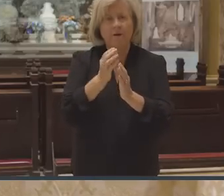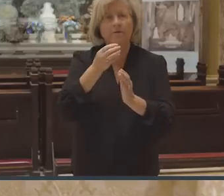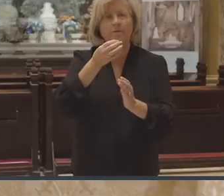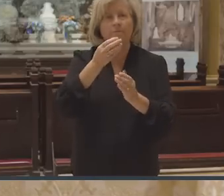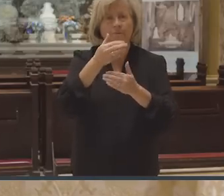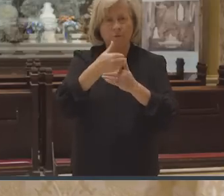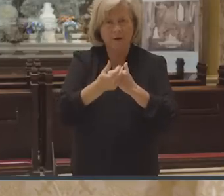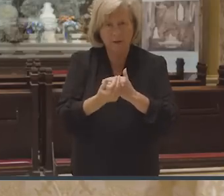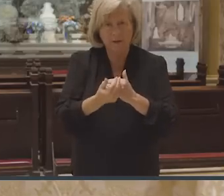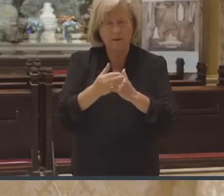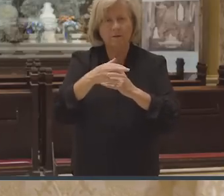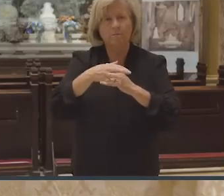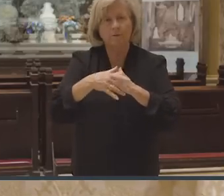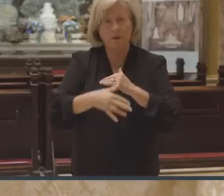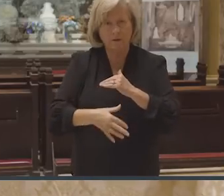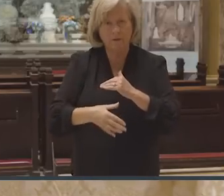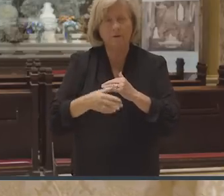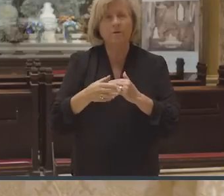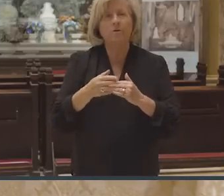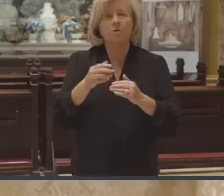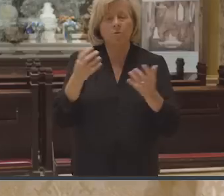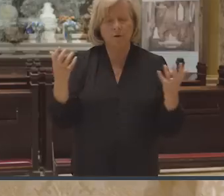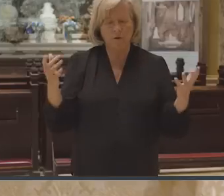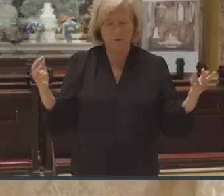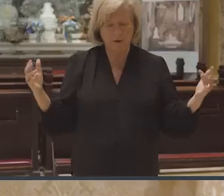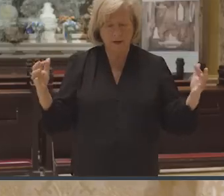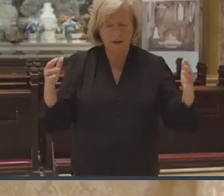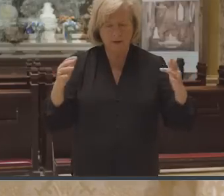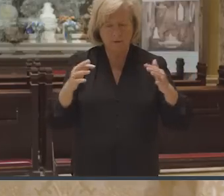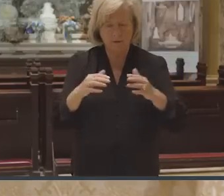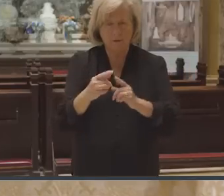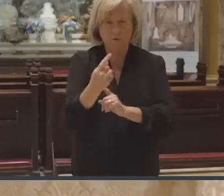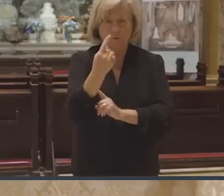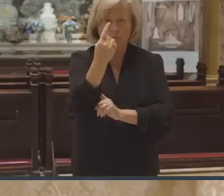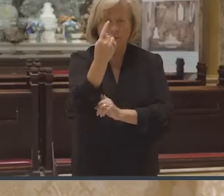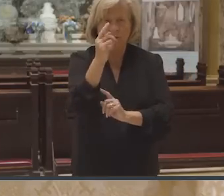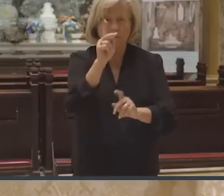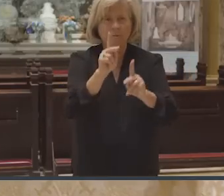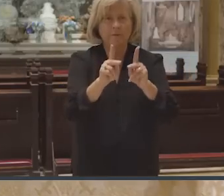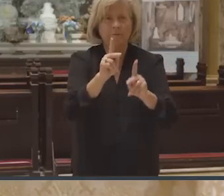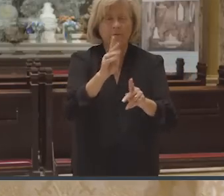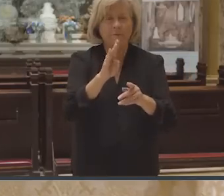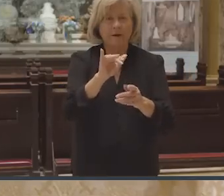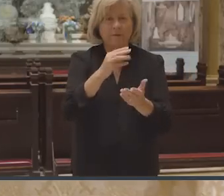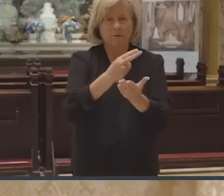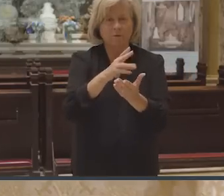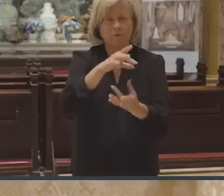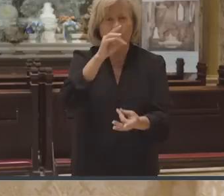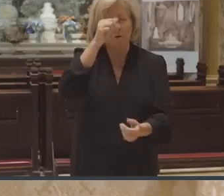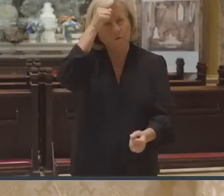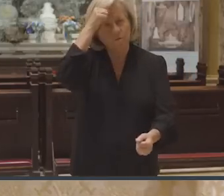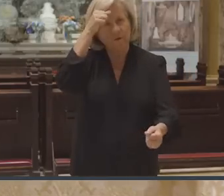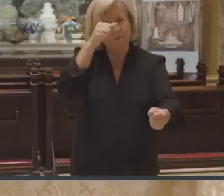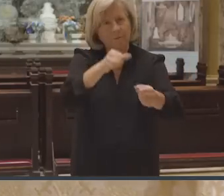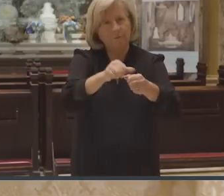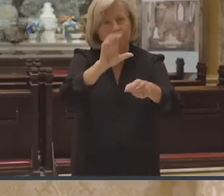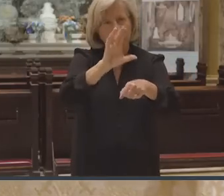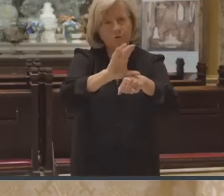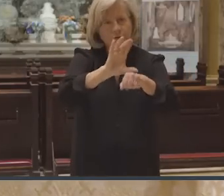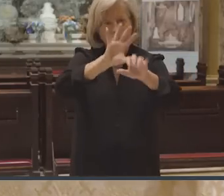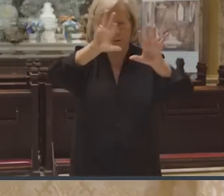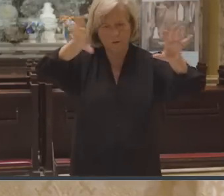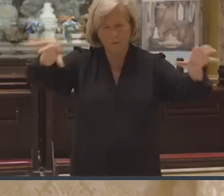and blood of Christ, we may be gathered into one by the Holy Spirit. Remember, Lord, your church, spread throughout the world,